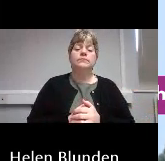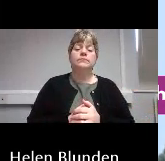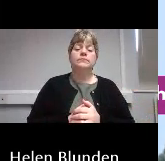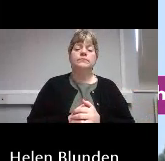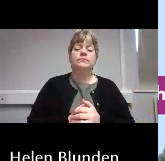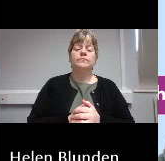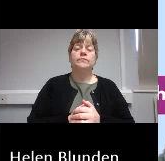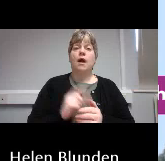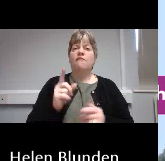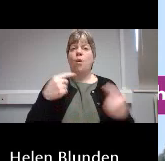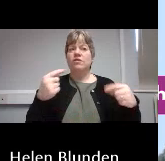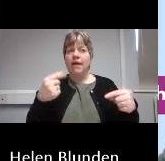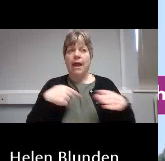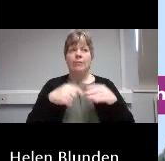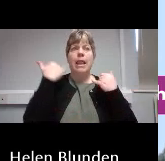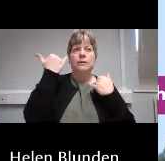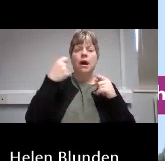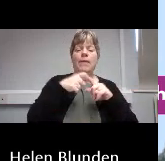and Derbyshire.